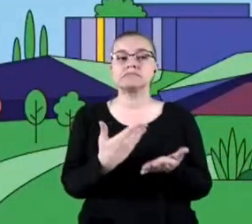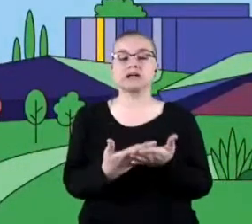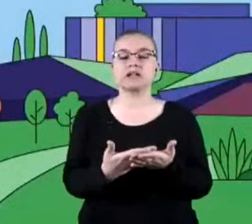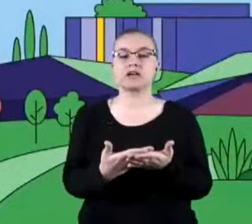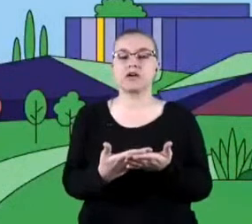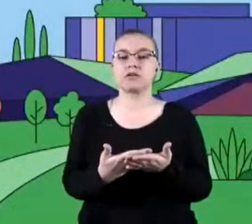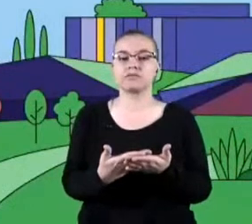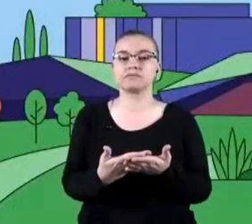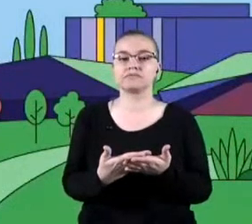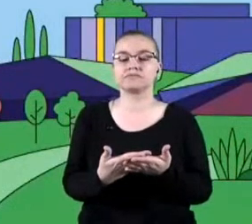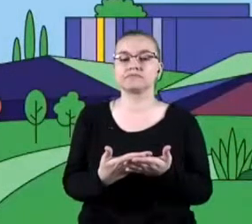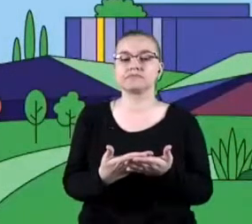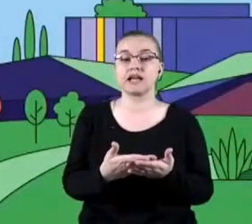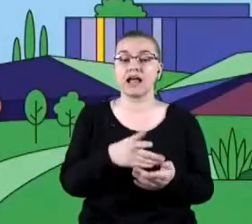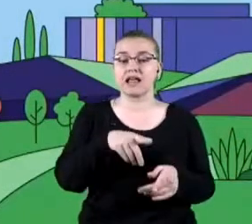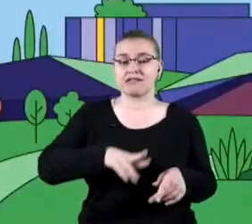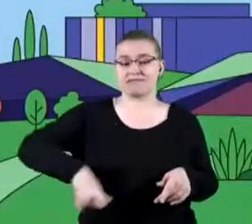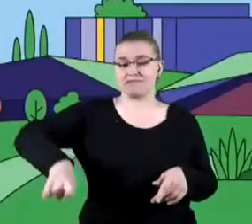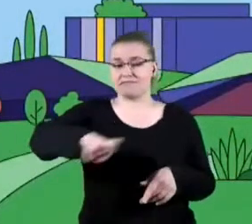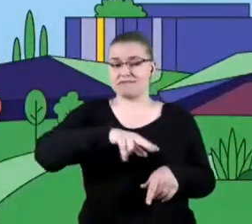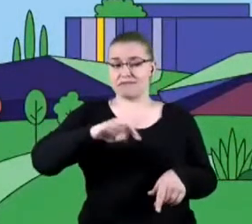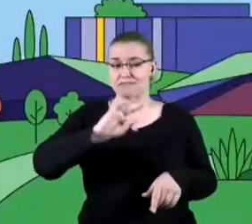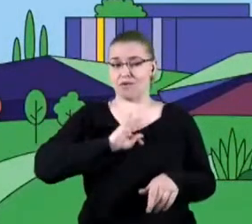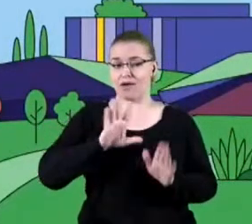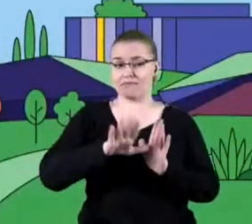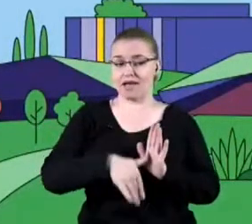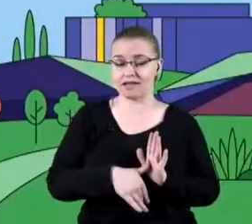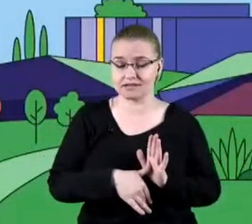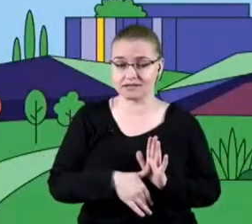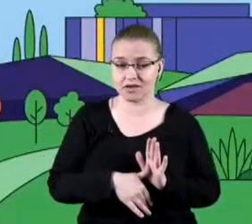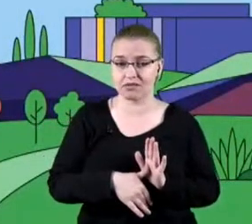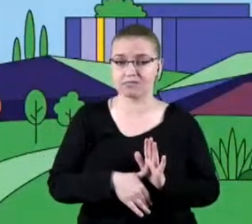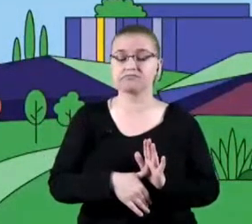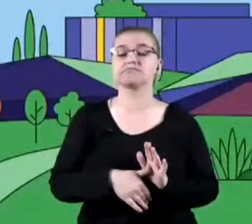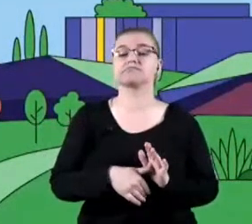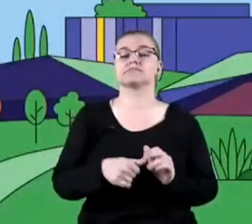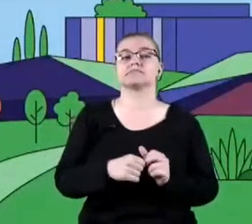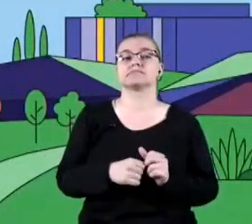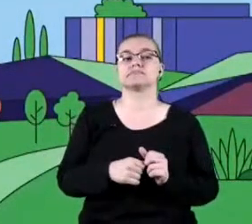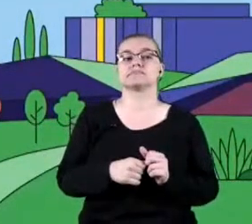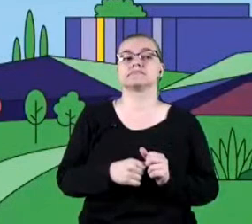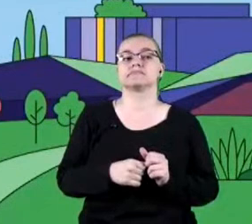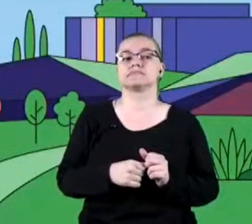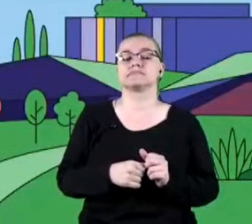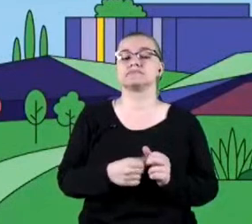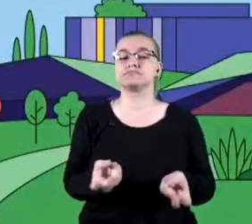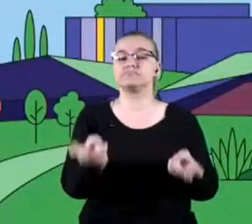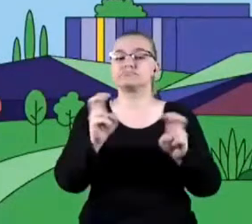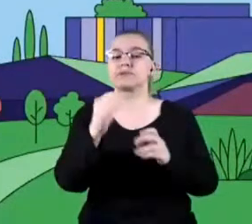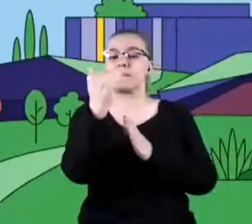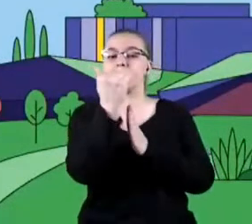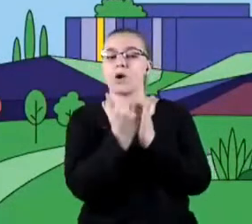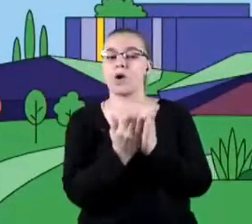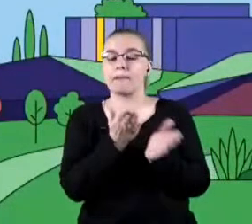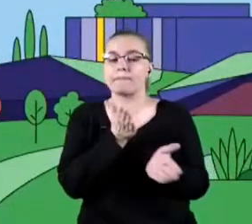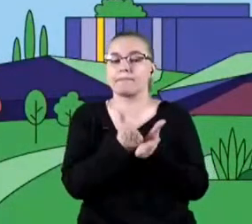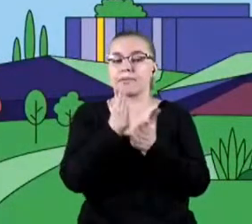is situated, have designed a care package trying to help the people from